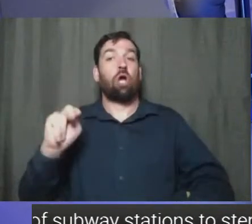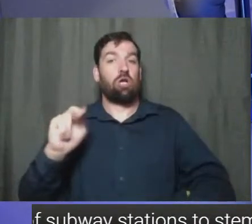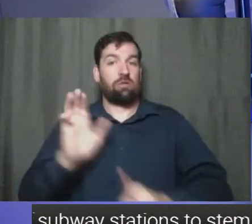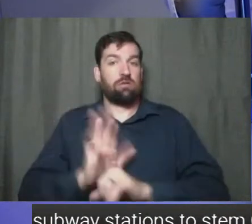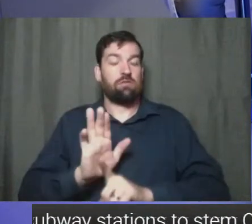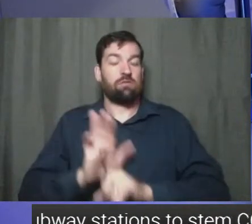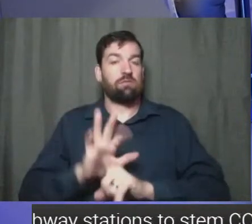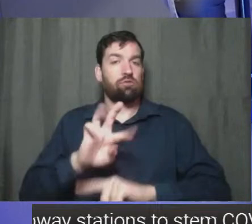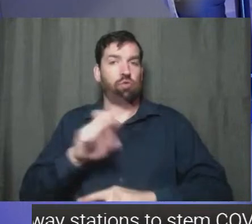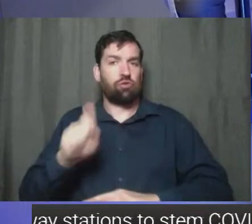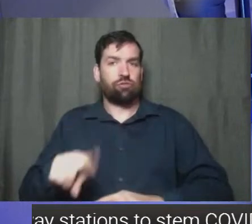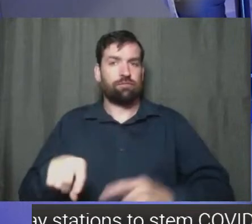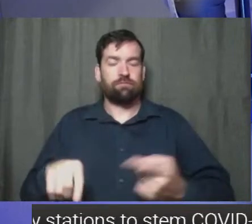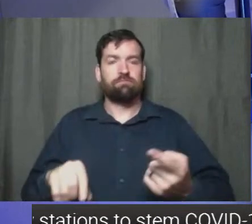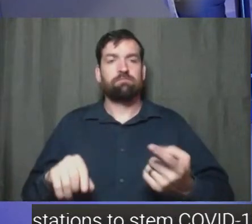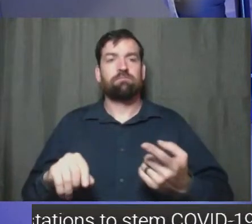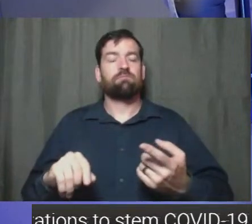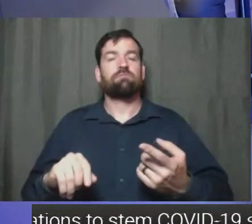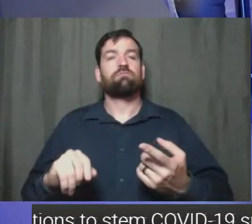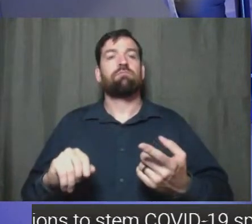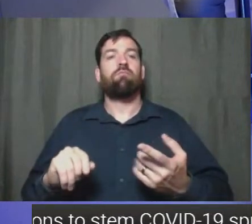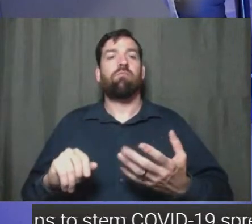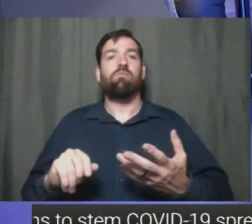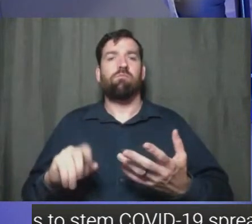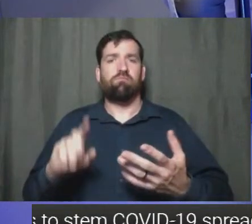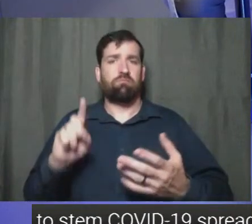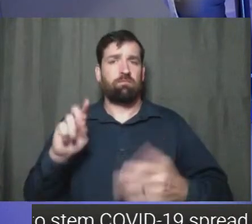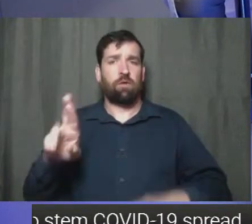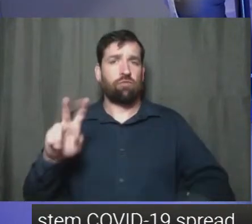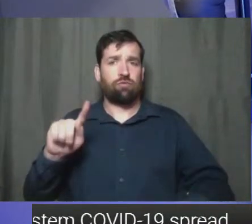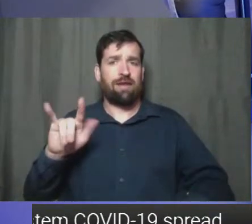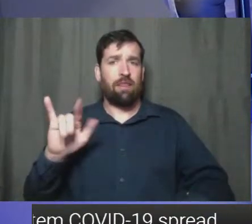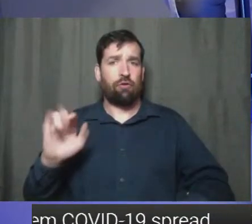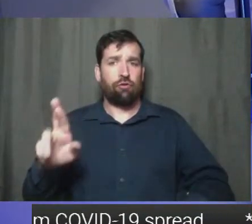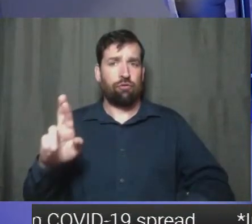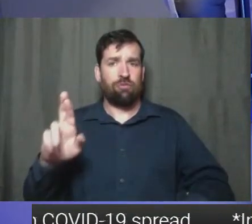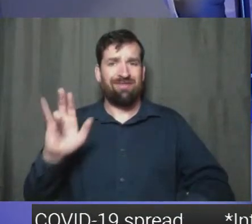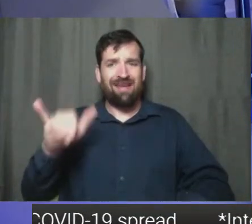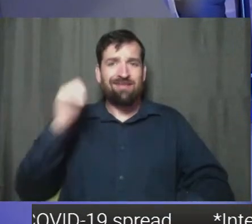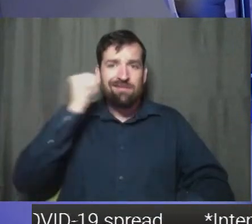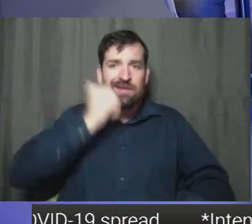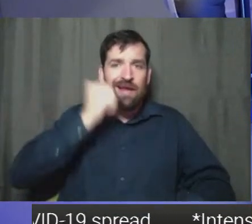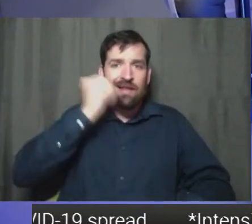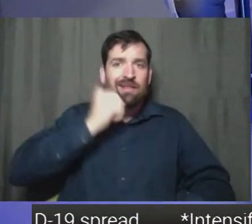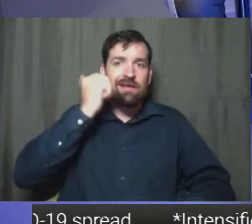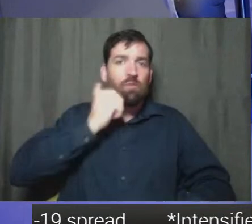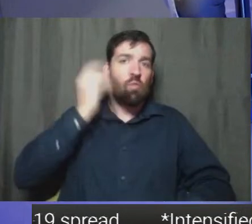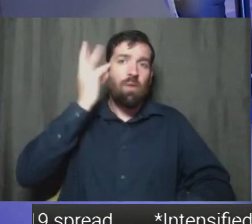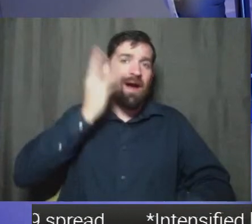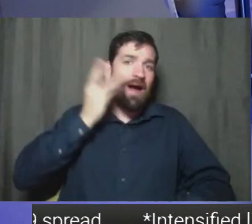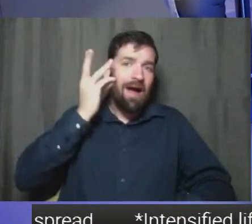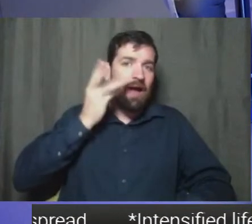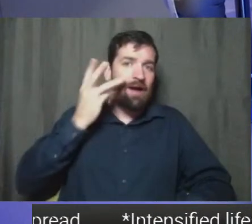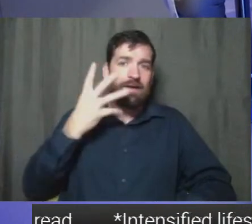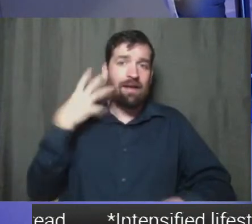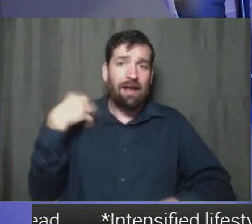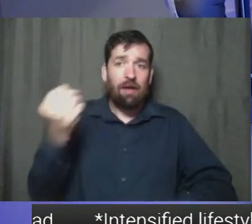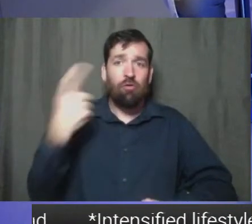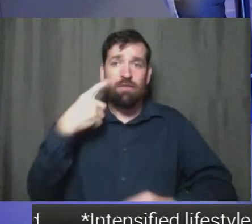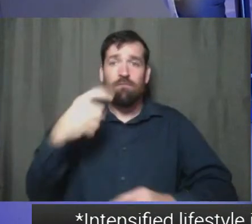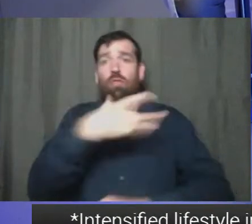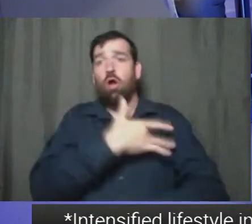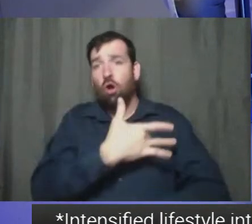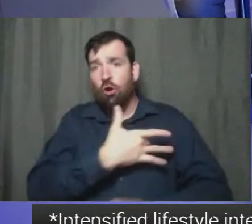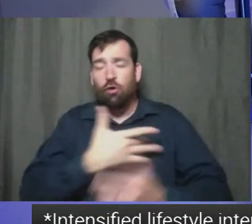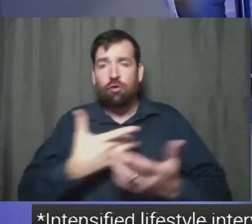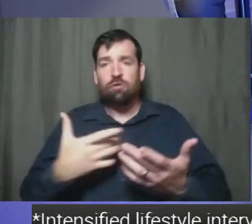latest word, Dr. Taylor? I mean, it just seems like we've heard about that daily glass of wine being heart healthy or it's okay. Just having that